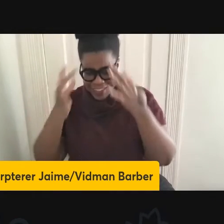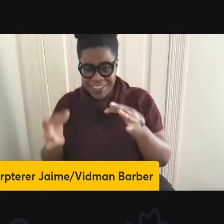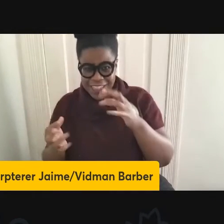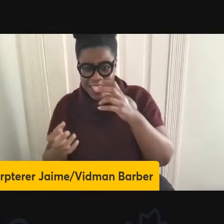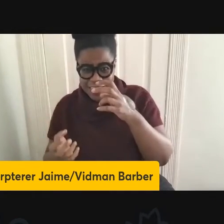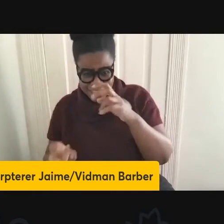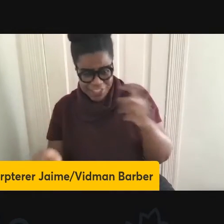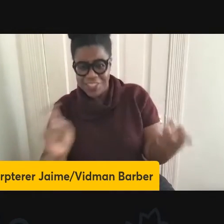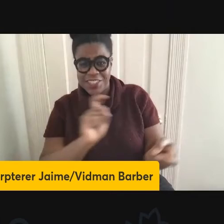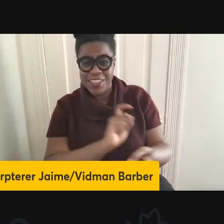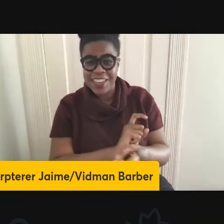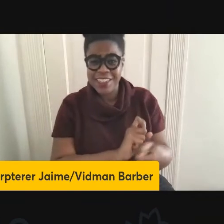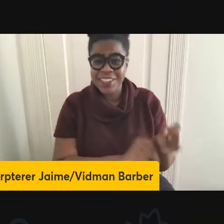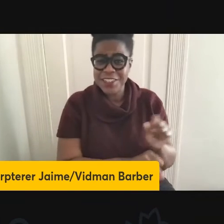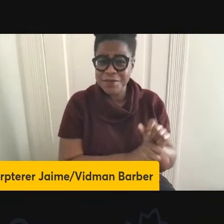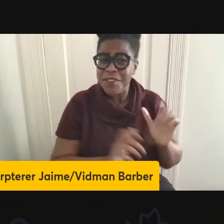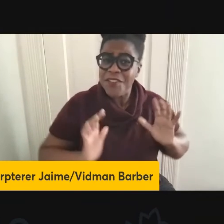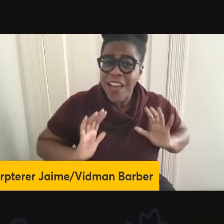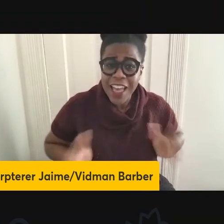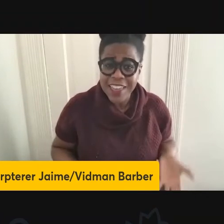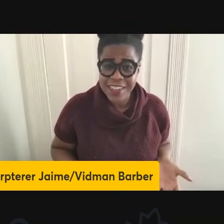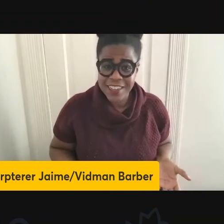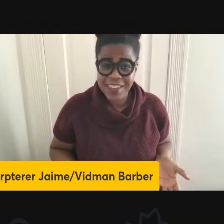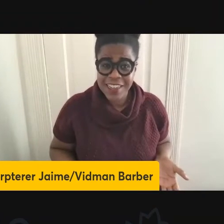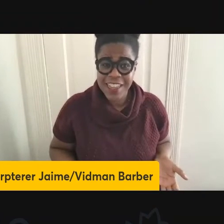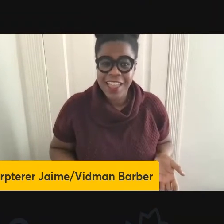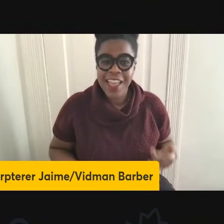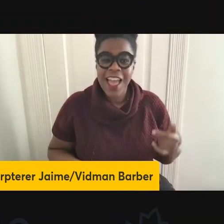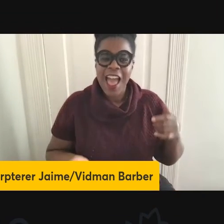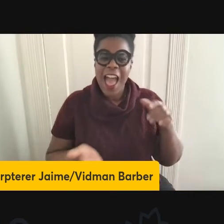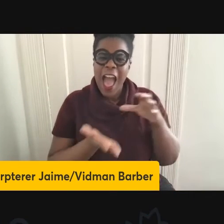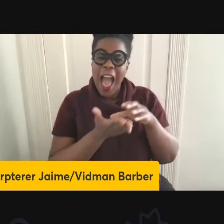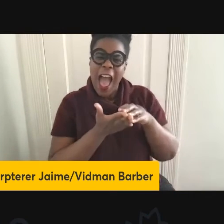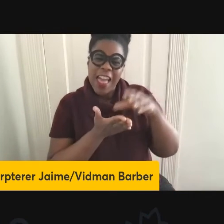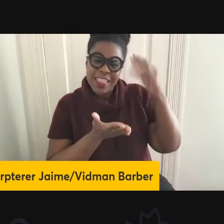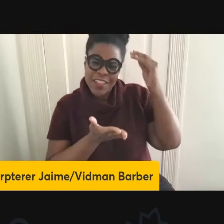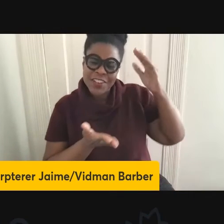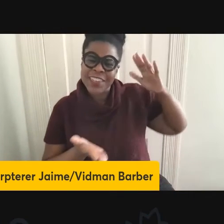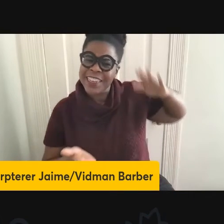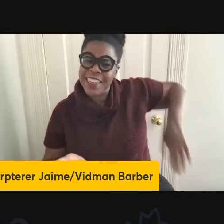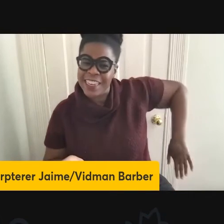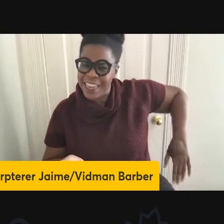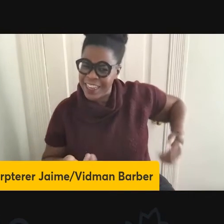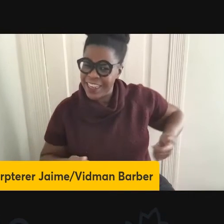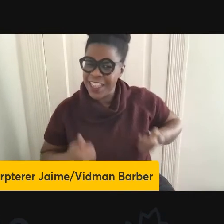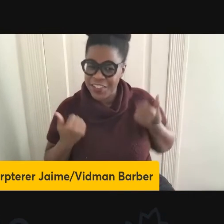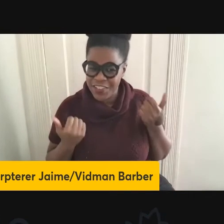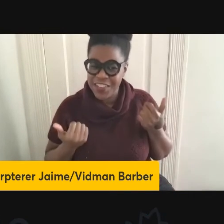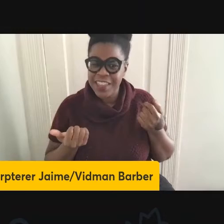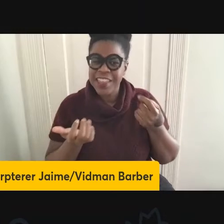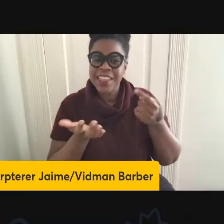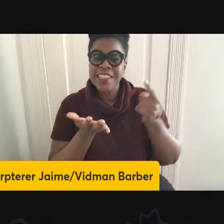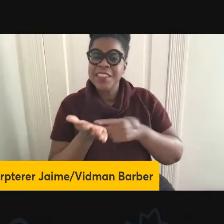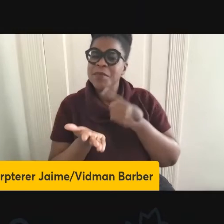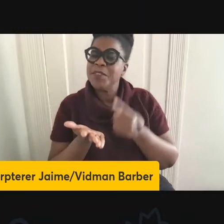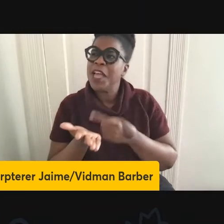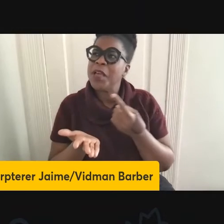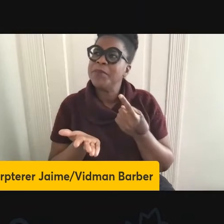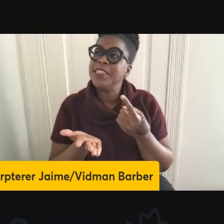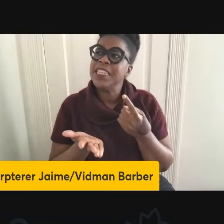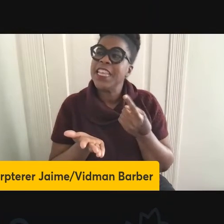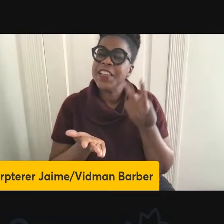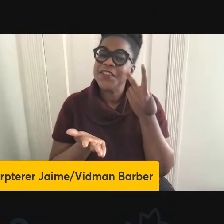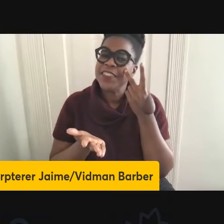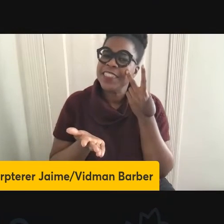mind. I think that's something that I learned very late in the game. And sometimes it's seen as a